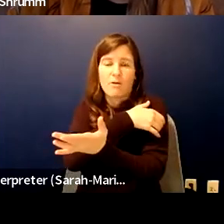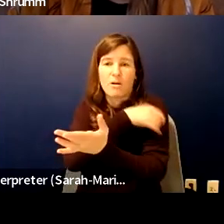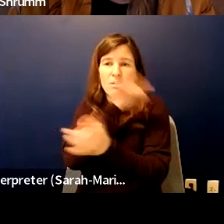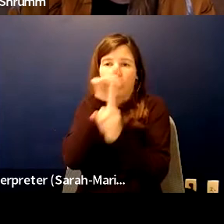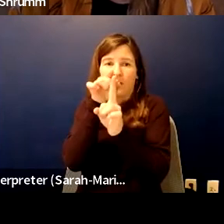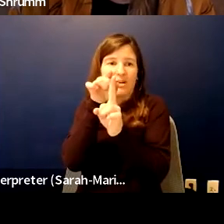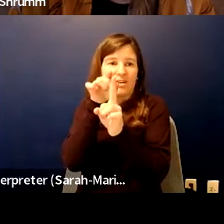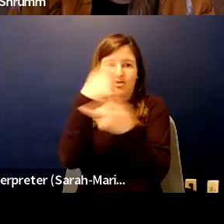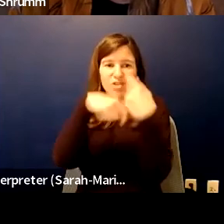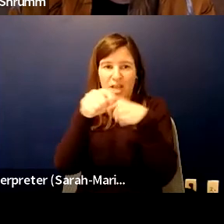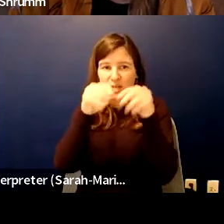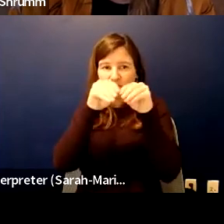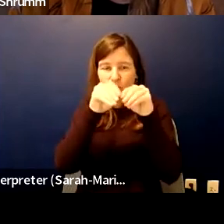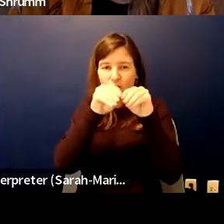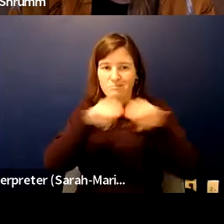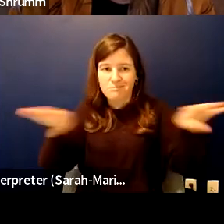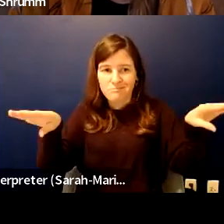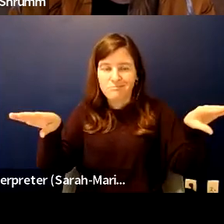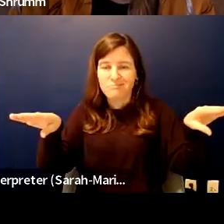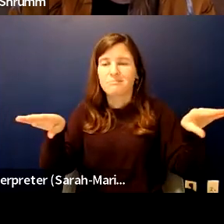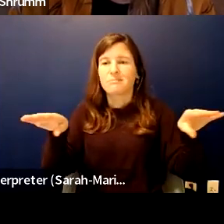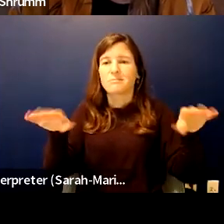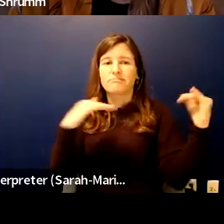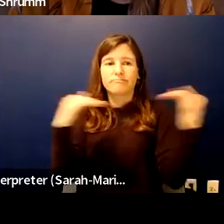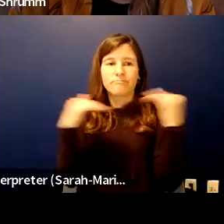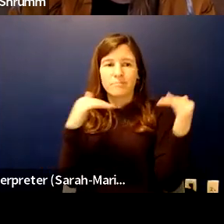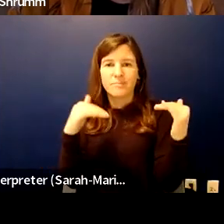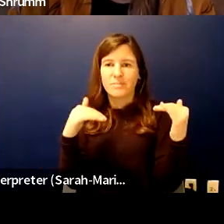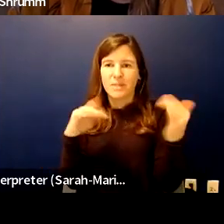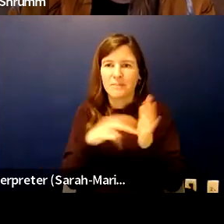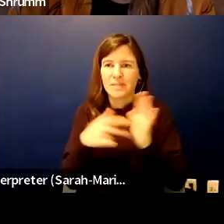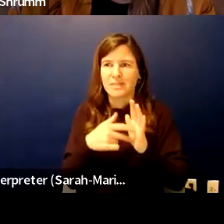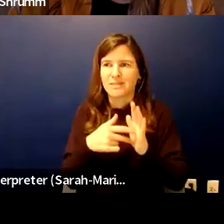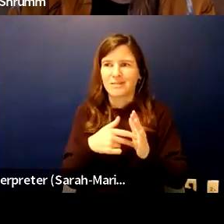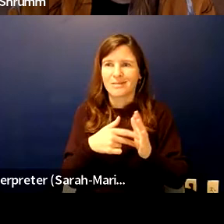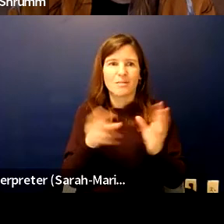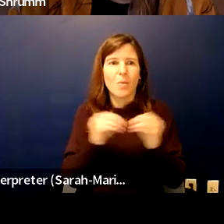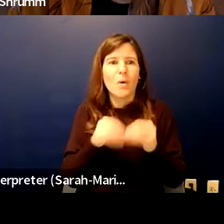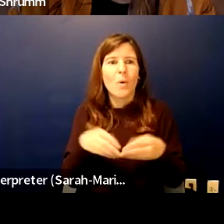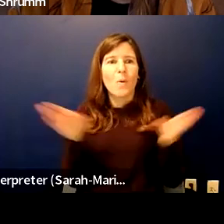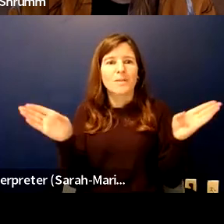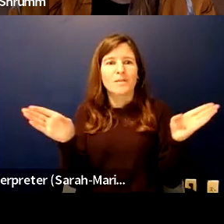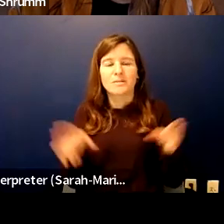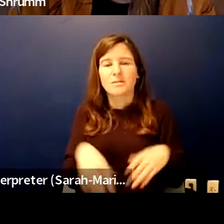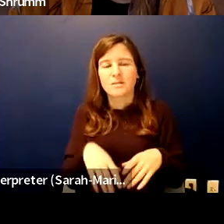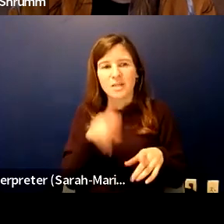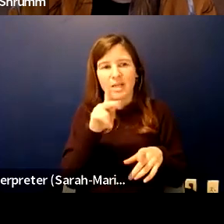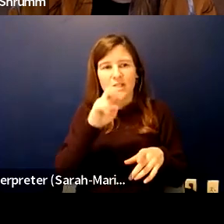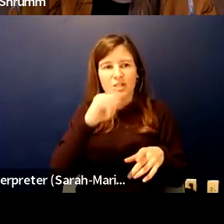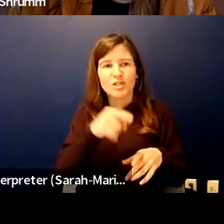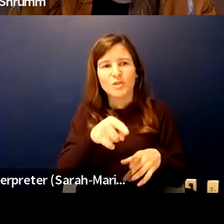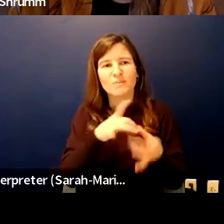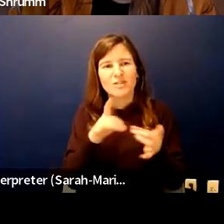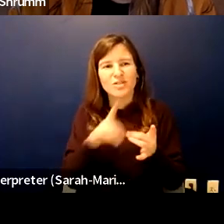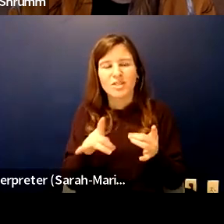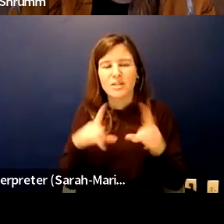up across organizations, but also for artists. And Kenji, we were talking the other day about checkboxes and how, you